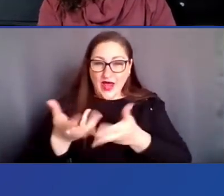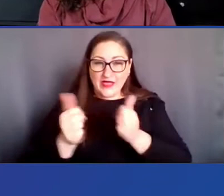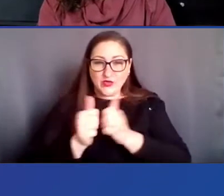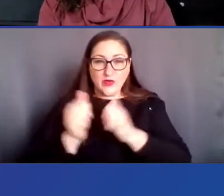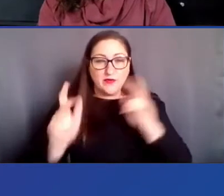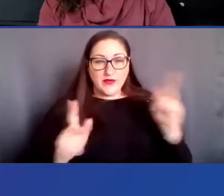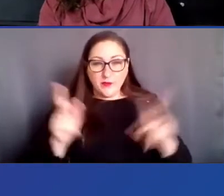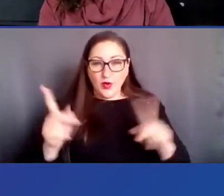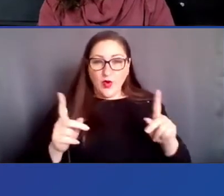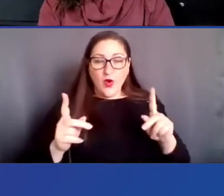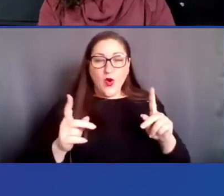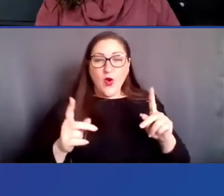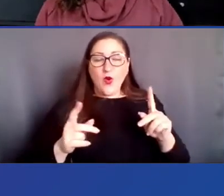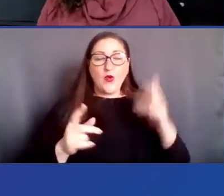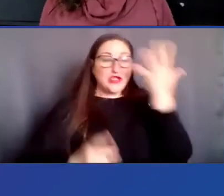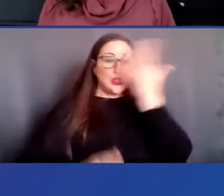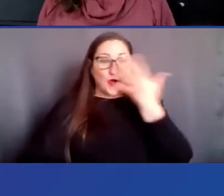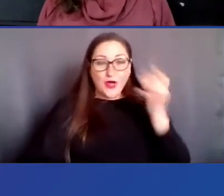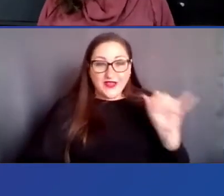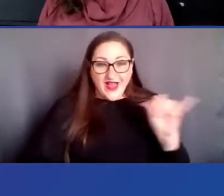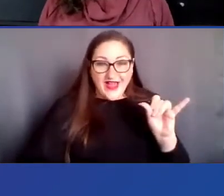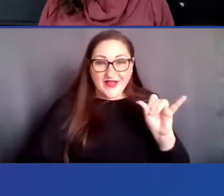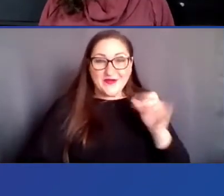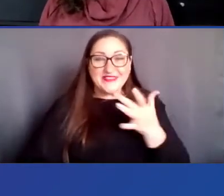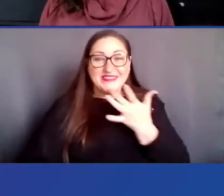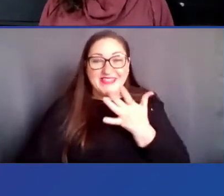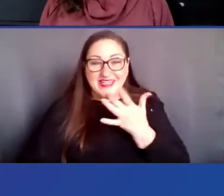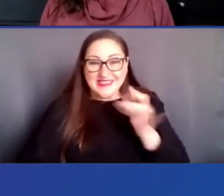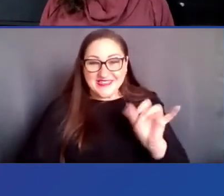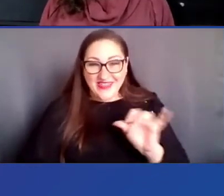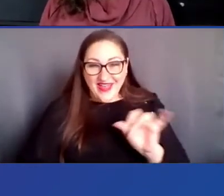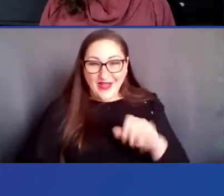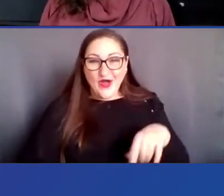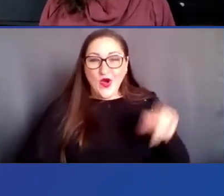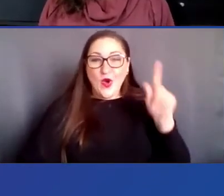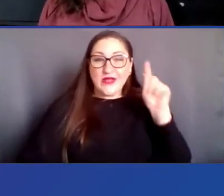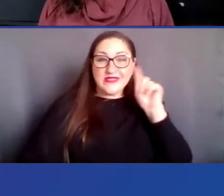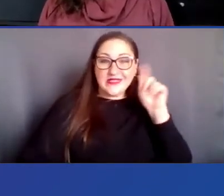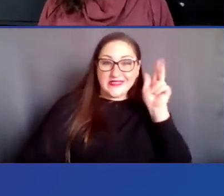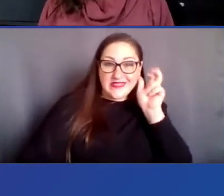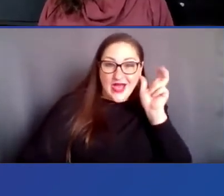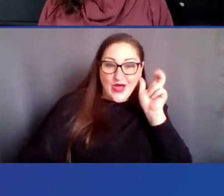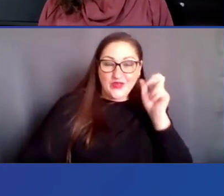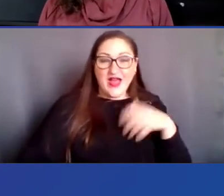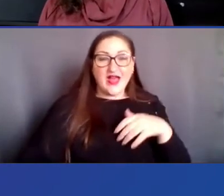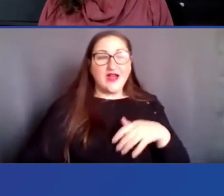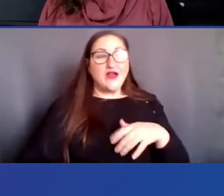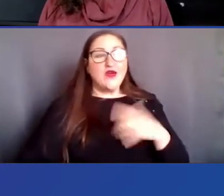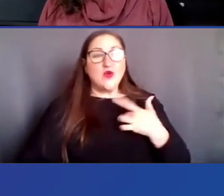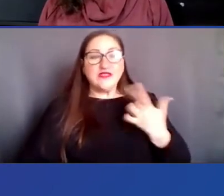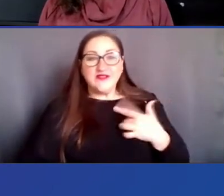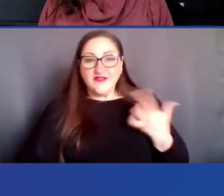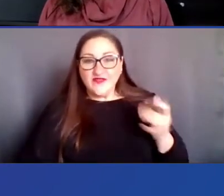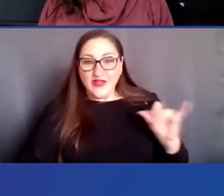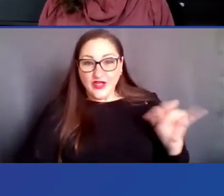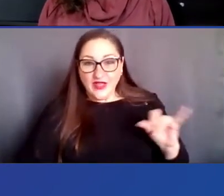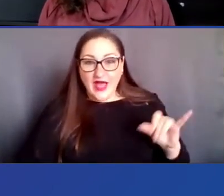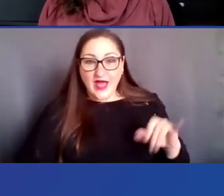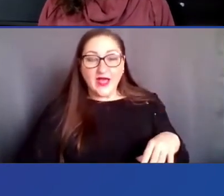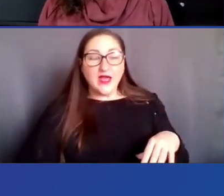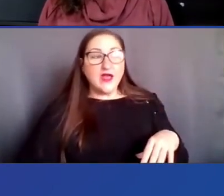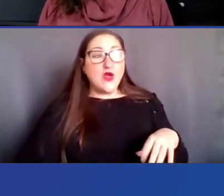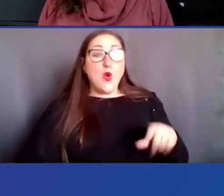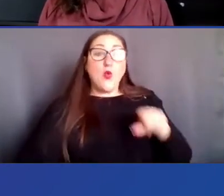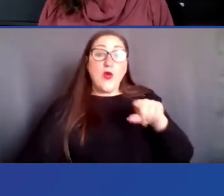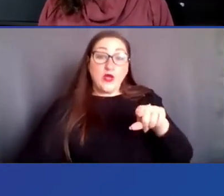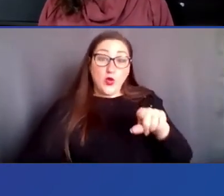like, sound like? What does it feel like? And what's the leadership that you crave? What's the